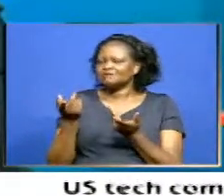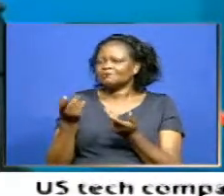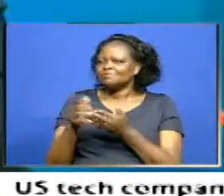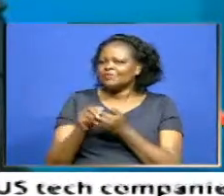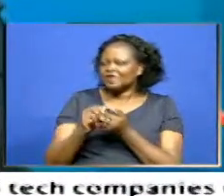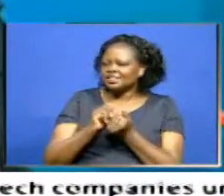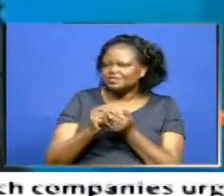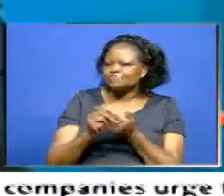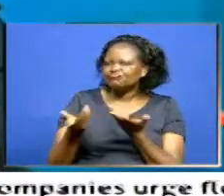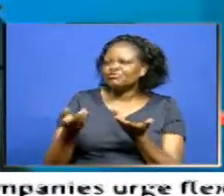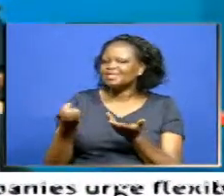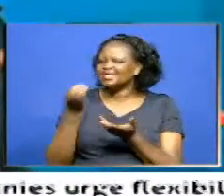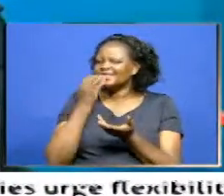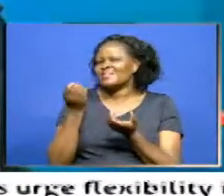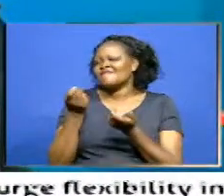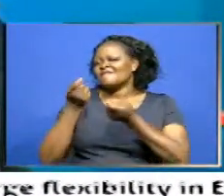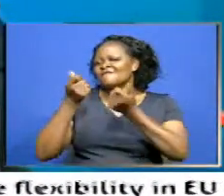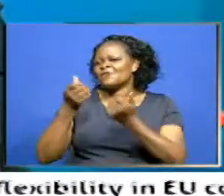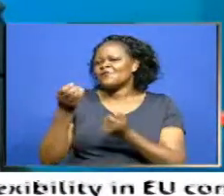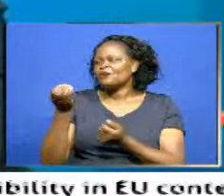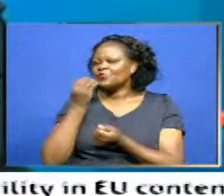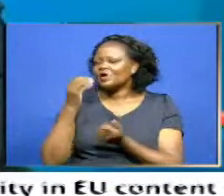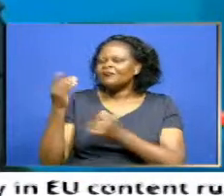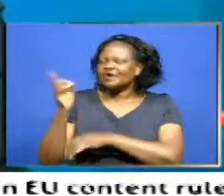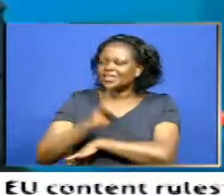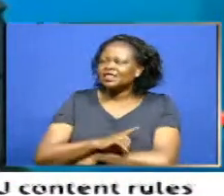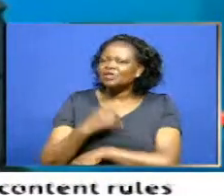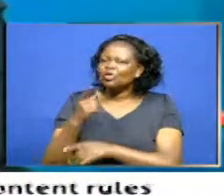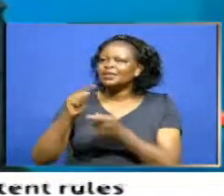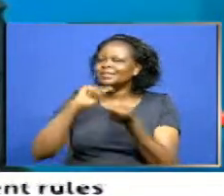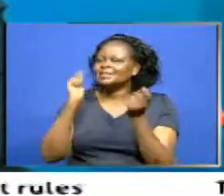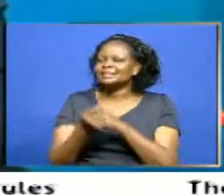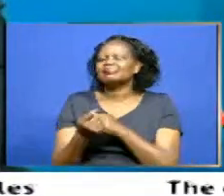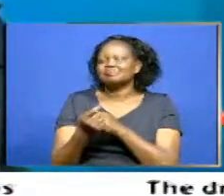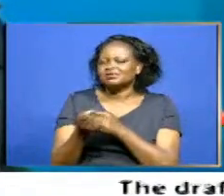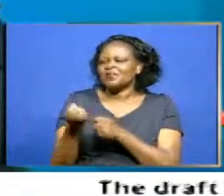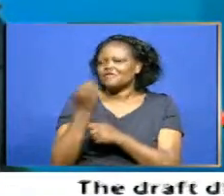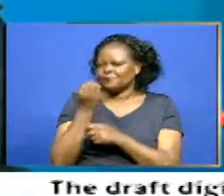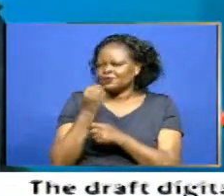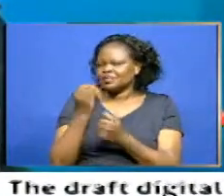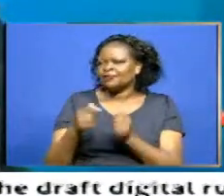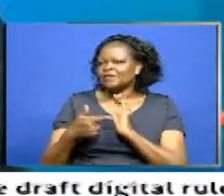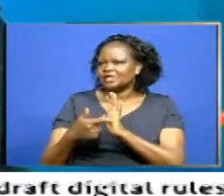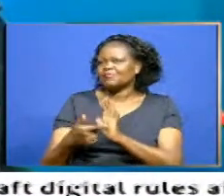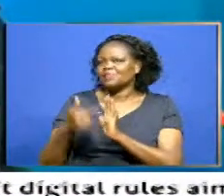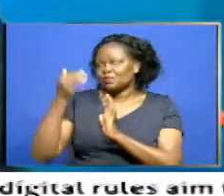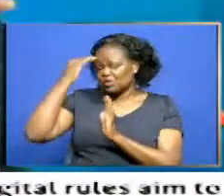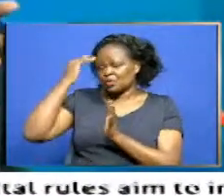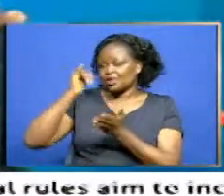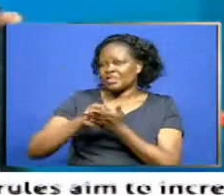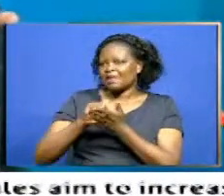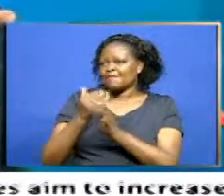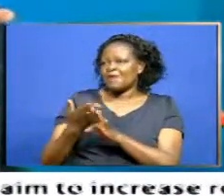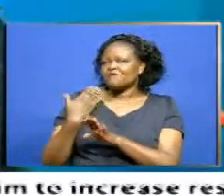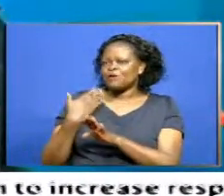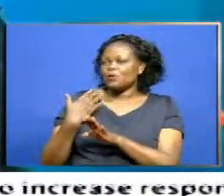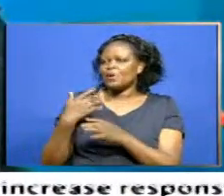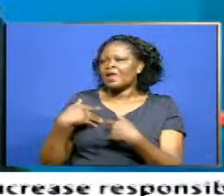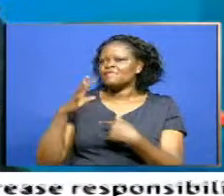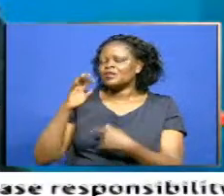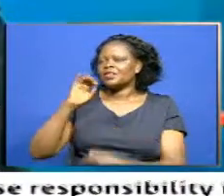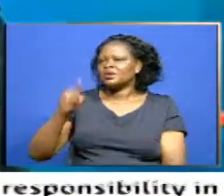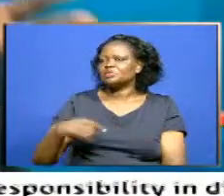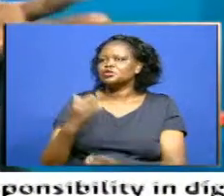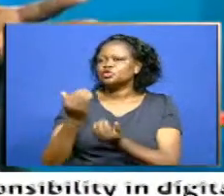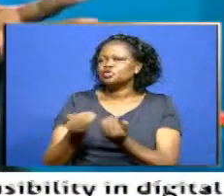even the whole diet that you are taking. It's no longer a balanced diet. So, for example, we know that pre-COVID, there were about 40,000 children who are